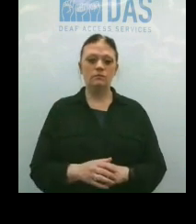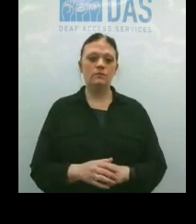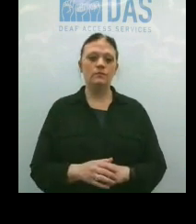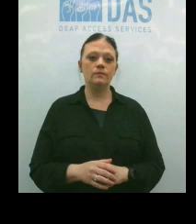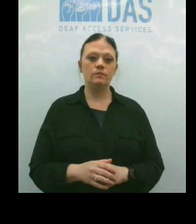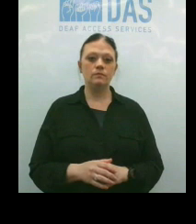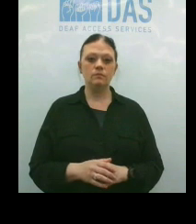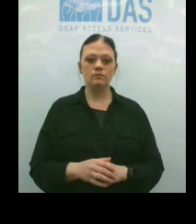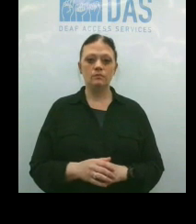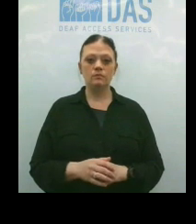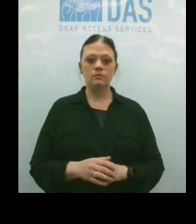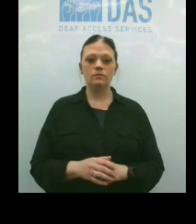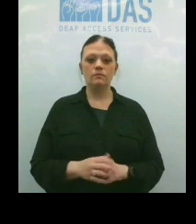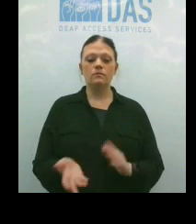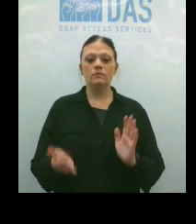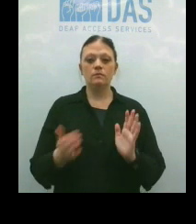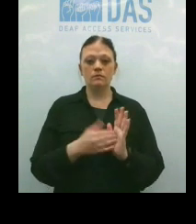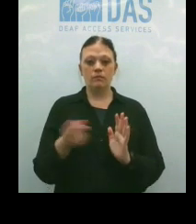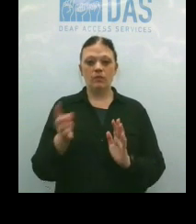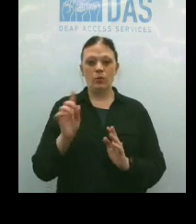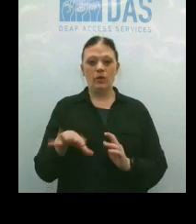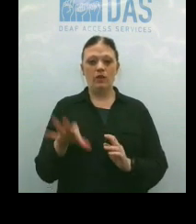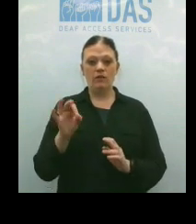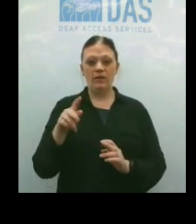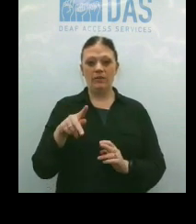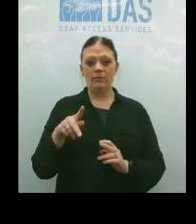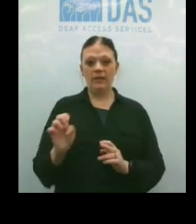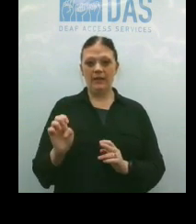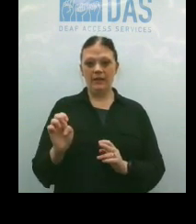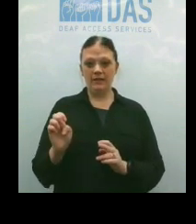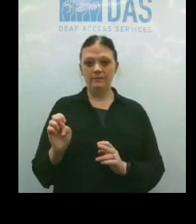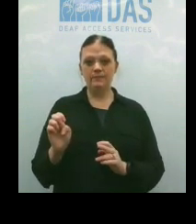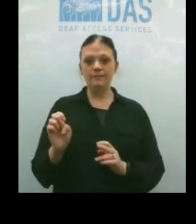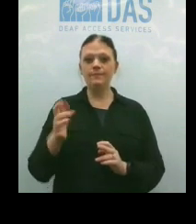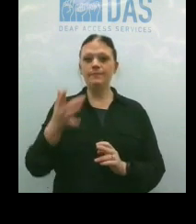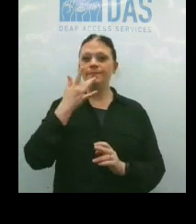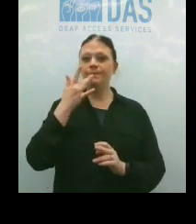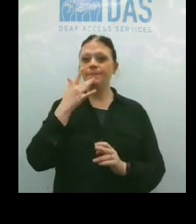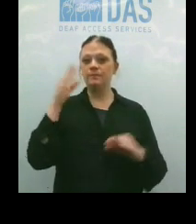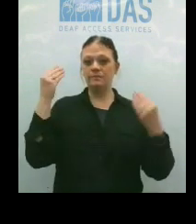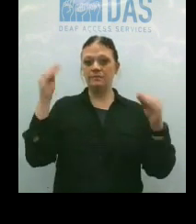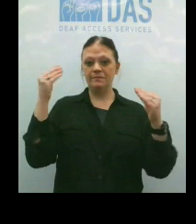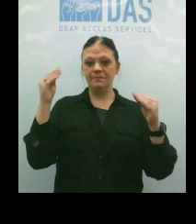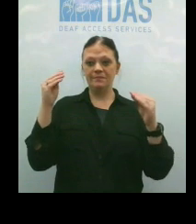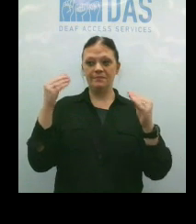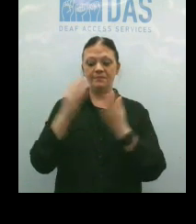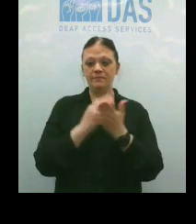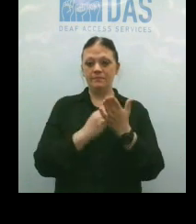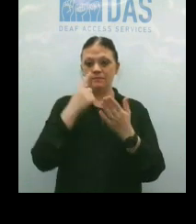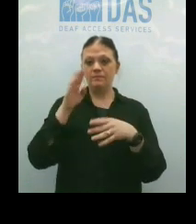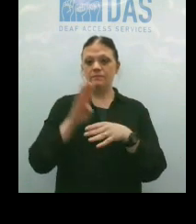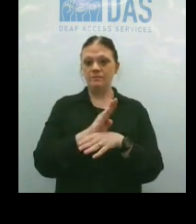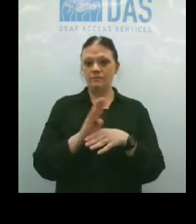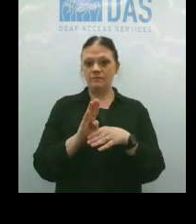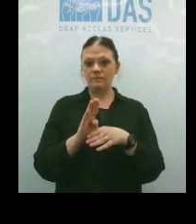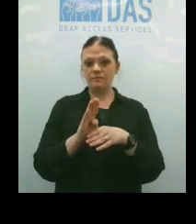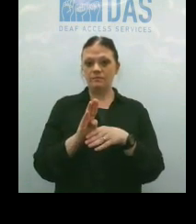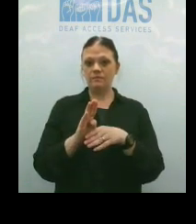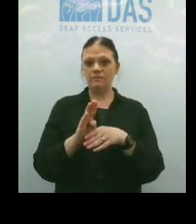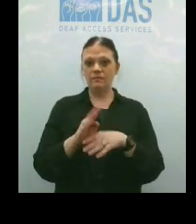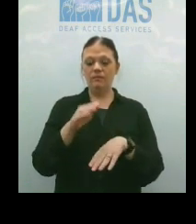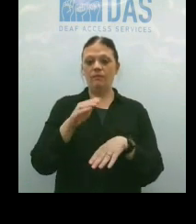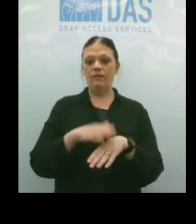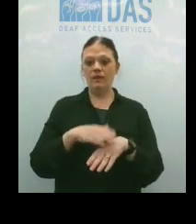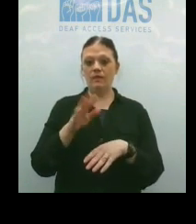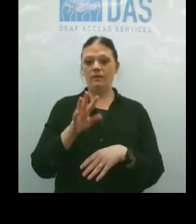716-551-4301. And once again, where to find PPE, our preferred vendor list for businesses is on